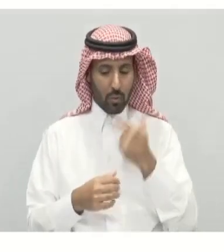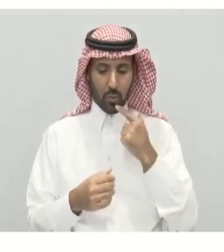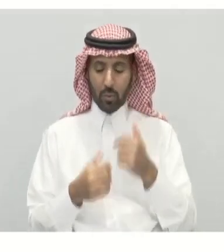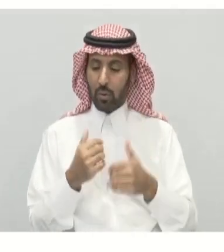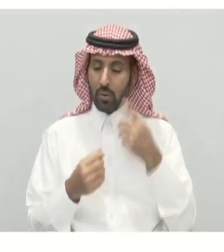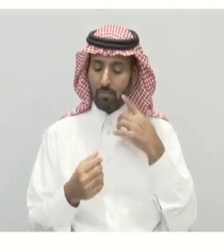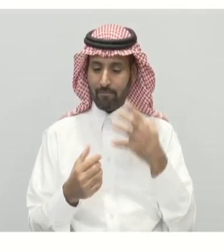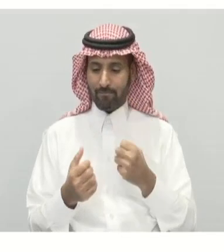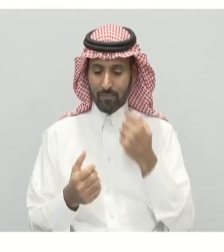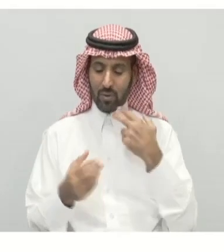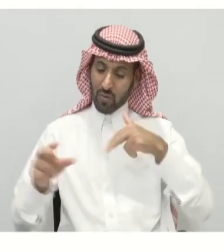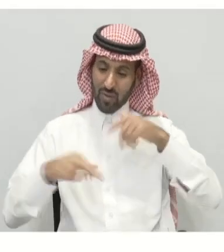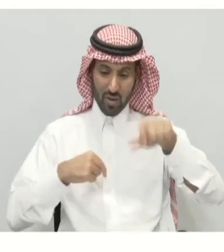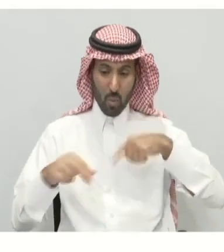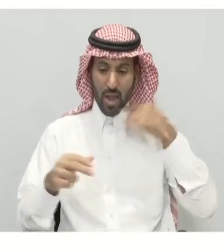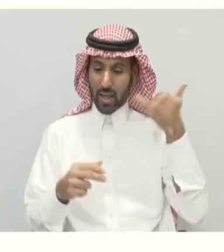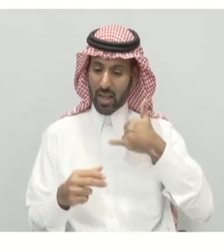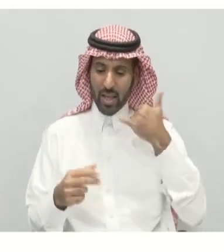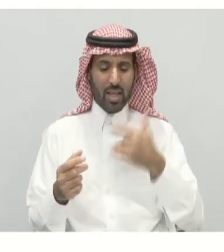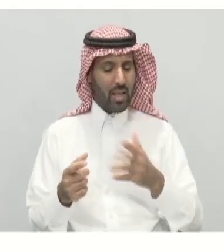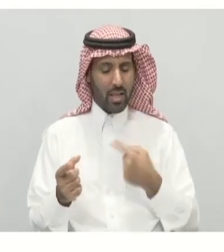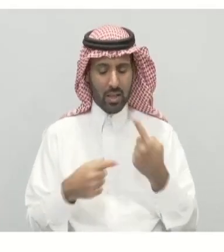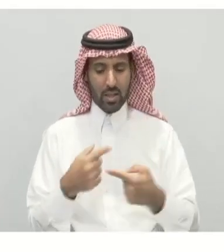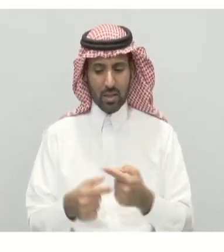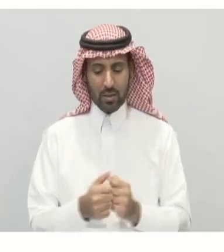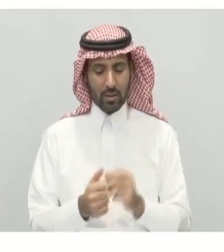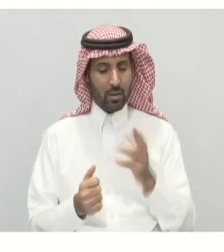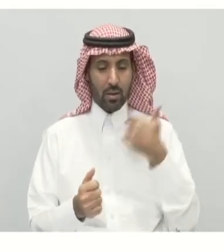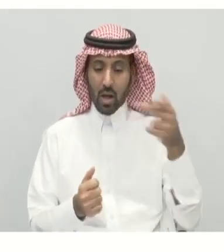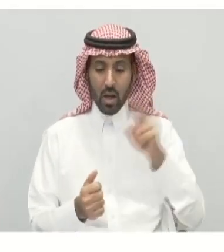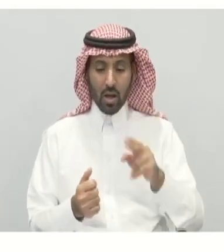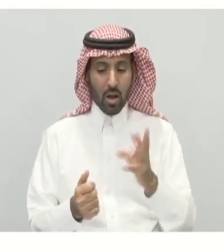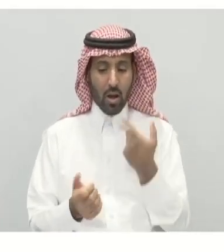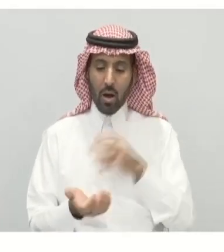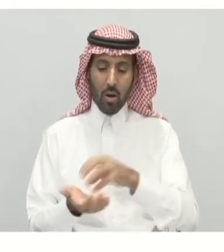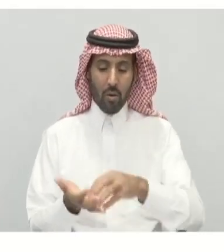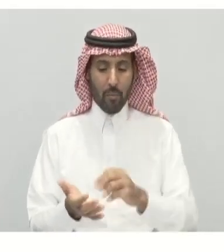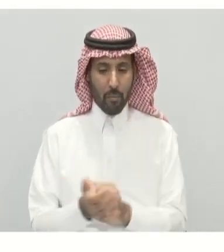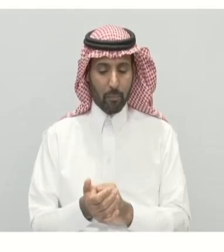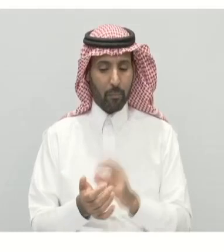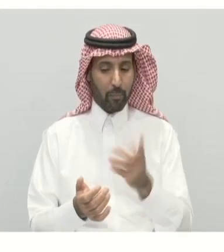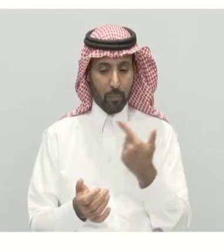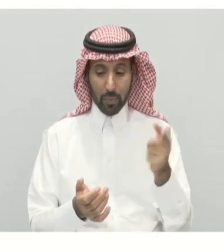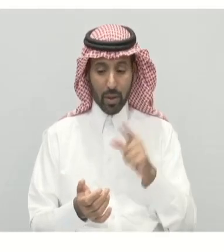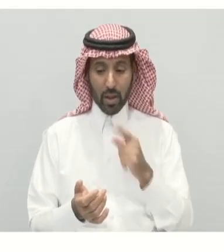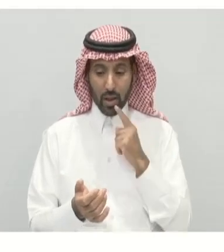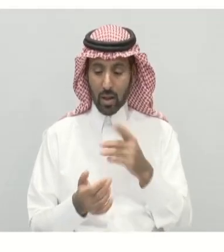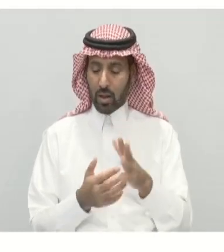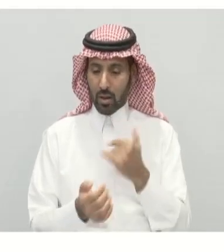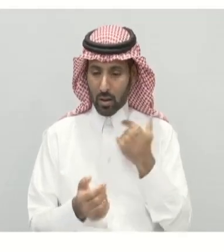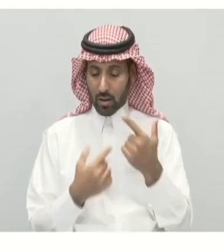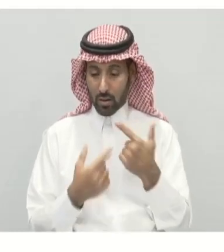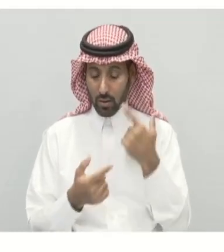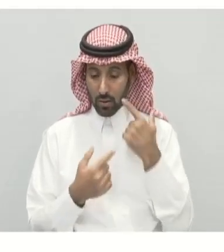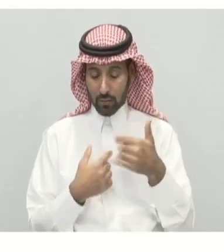much pressure and everyone's calling me all the time to ask about this or that. When I'm out, they're